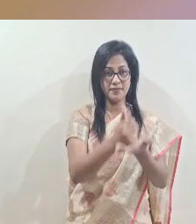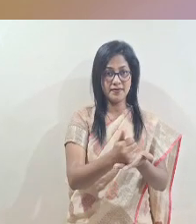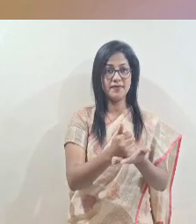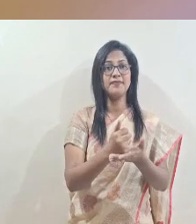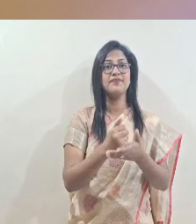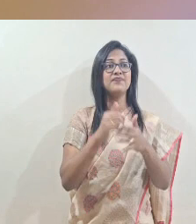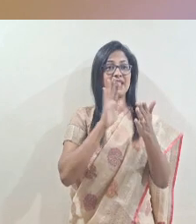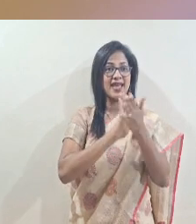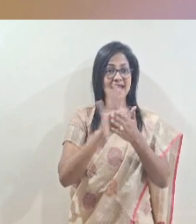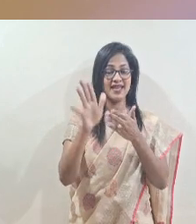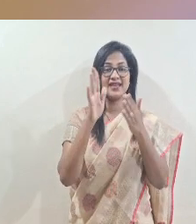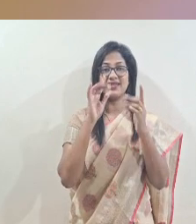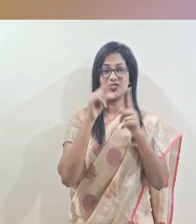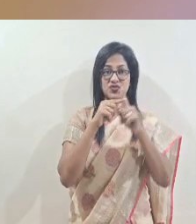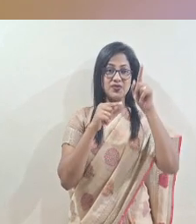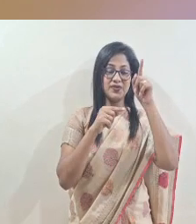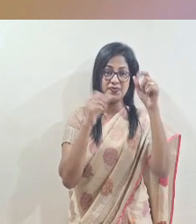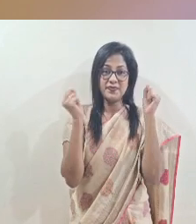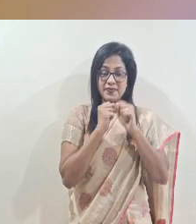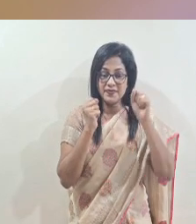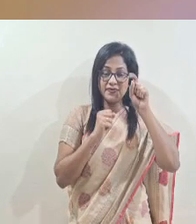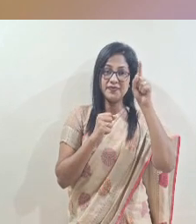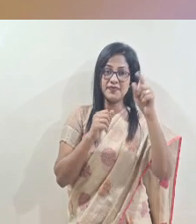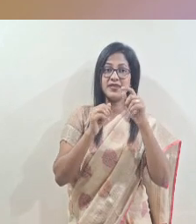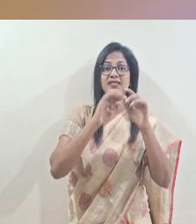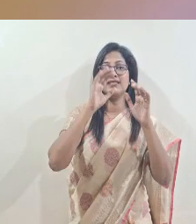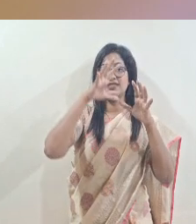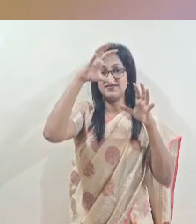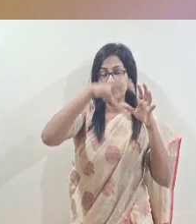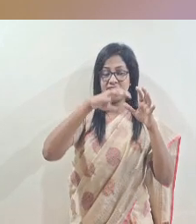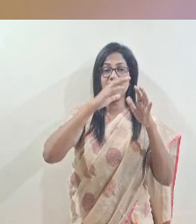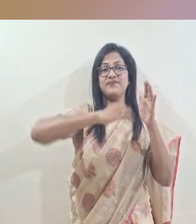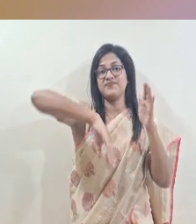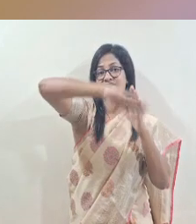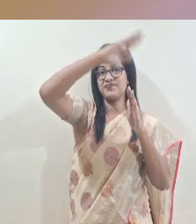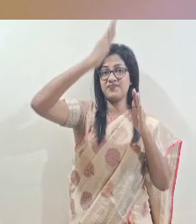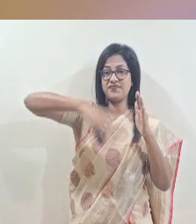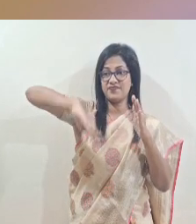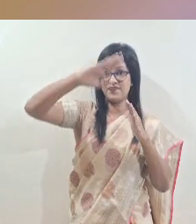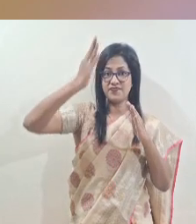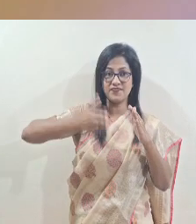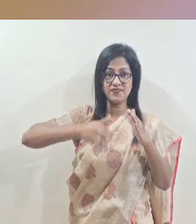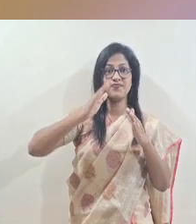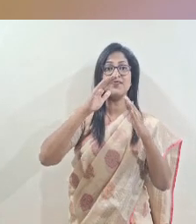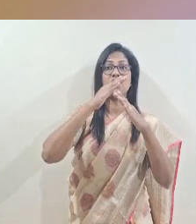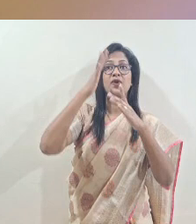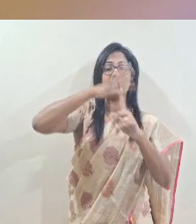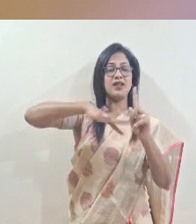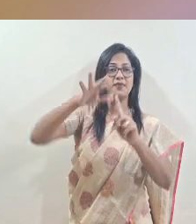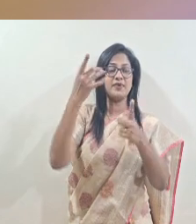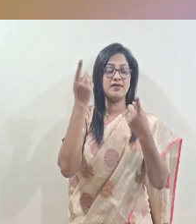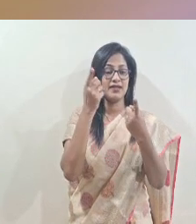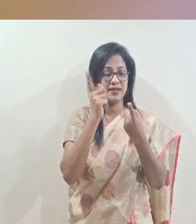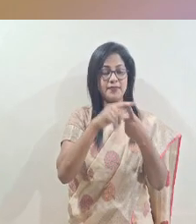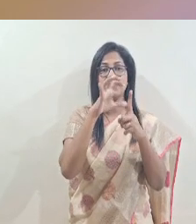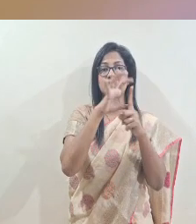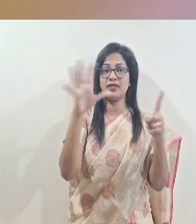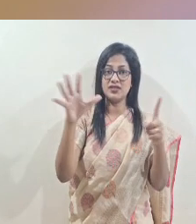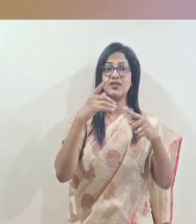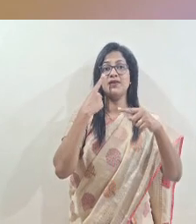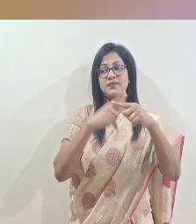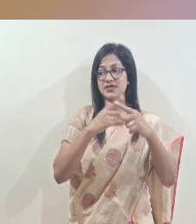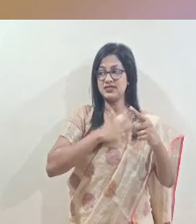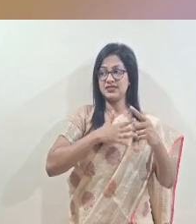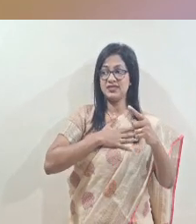Himachal Pradesh State Transformation Project, which aims to build mountain roadways that are climate risk resistant. And we have the Green National